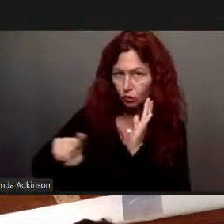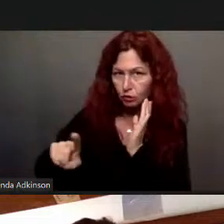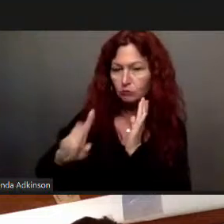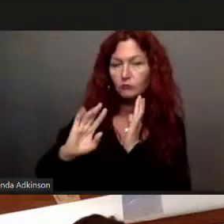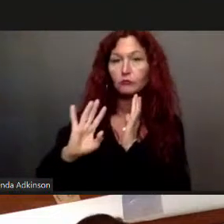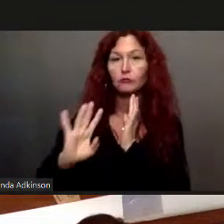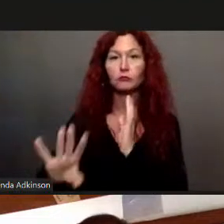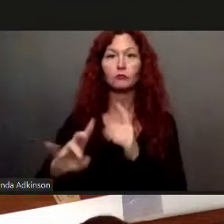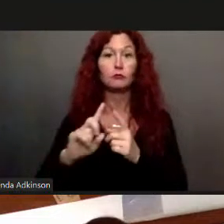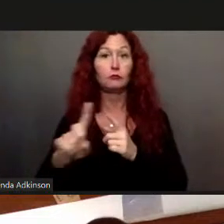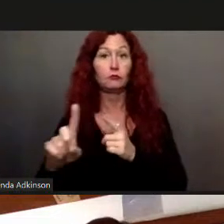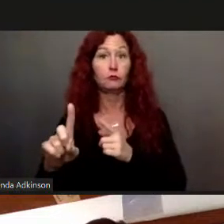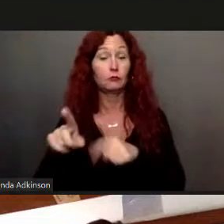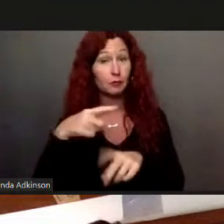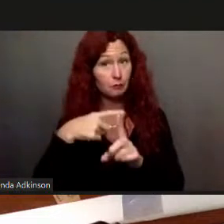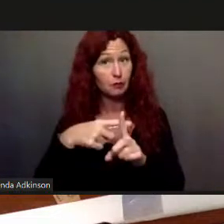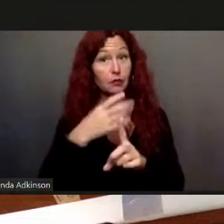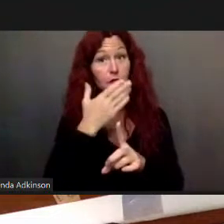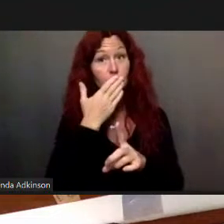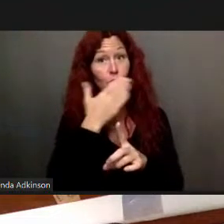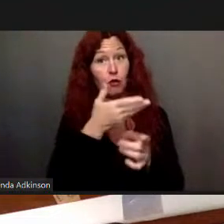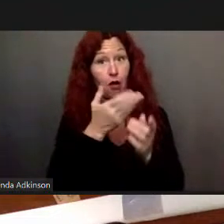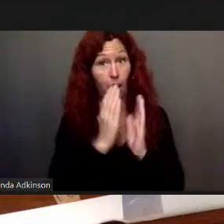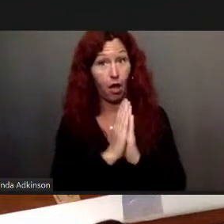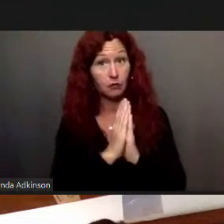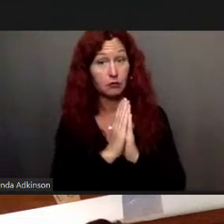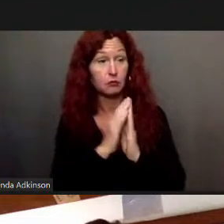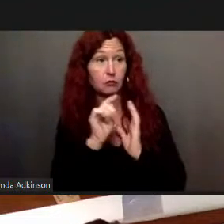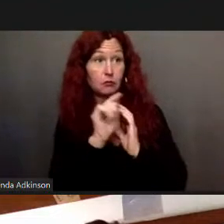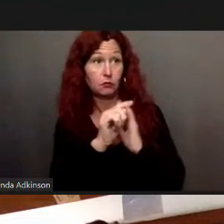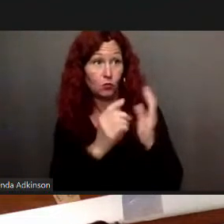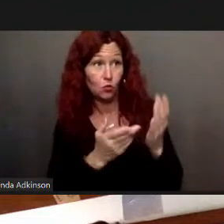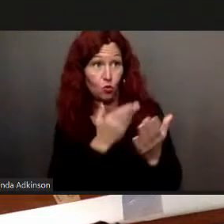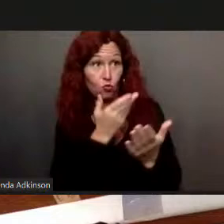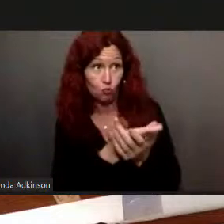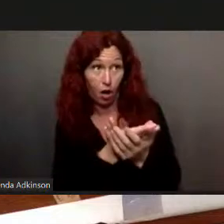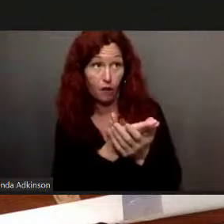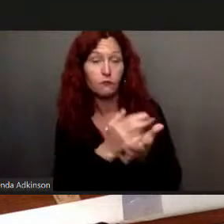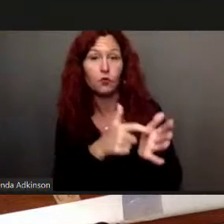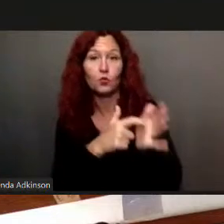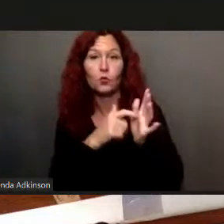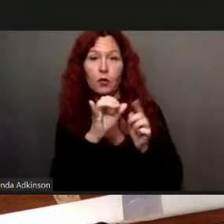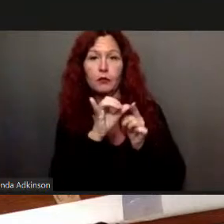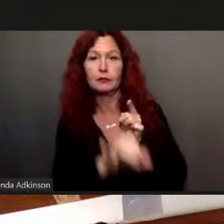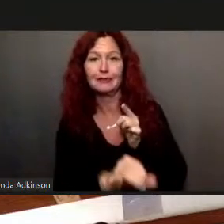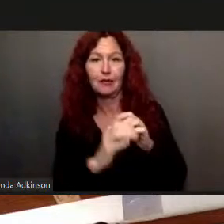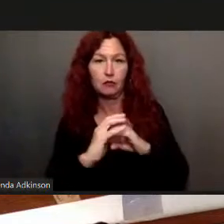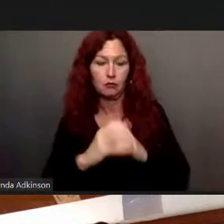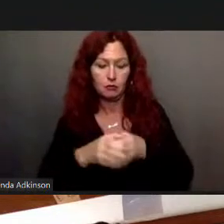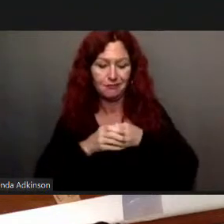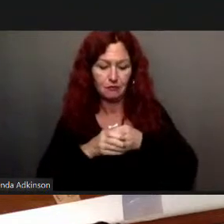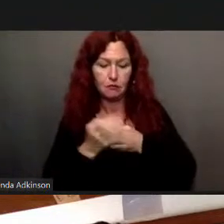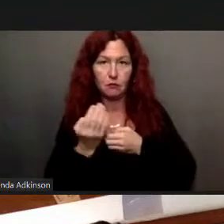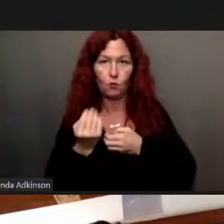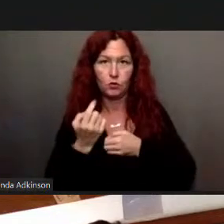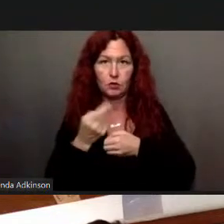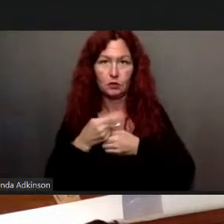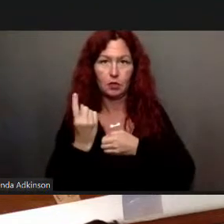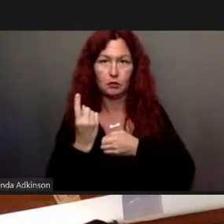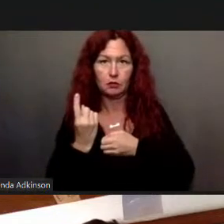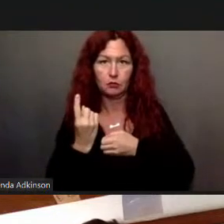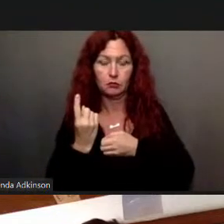a self-isolation for 14 days. That's the order right now for anybody coming from the tri-state area. Not only are they screened at Miami International